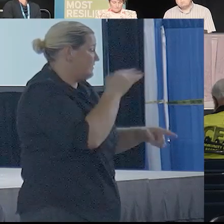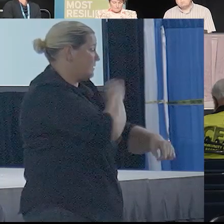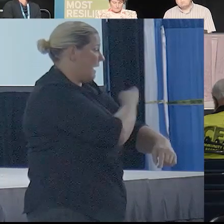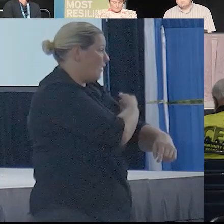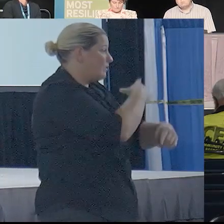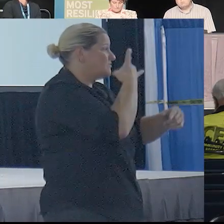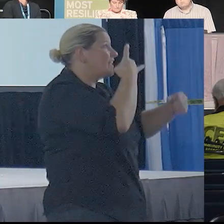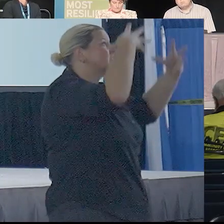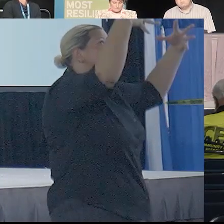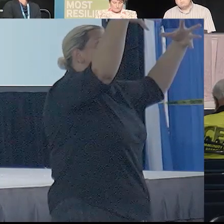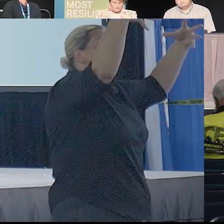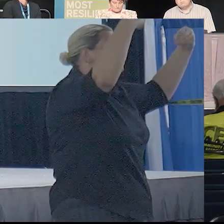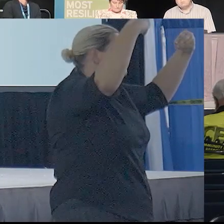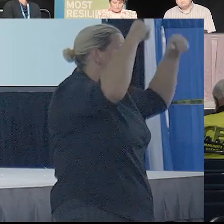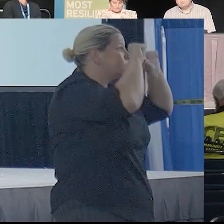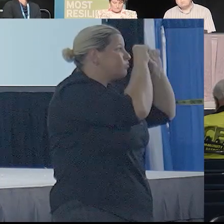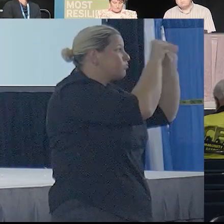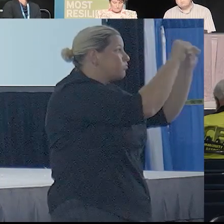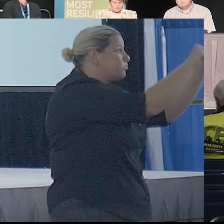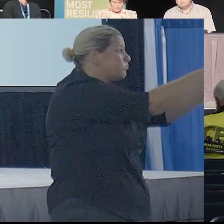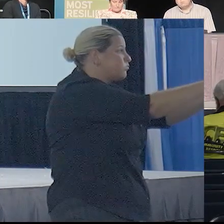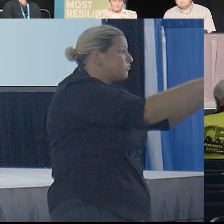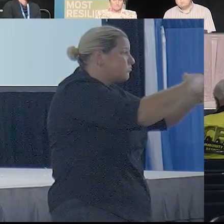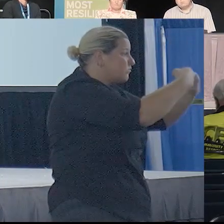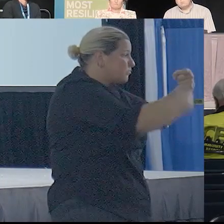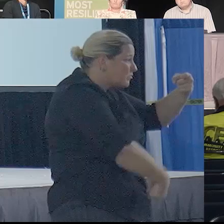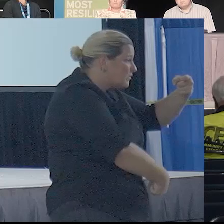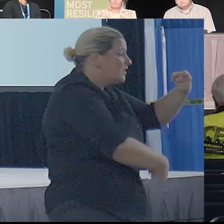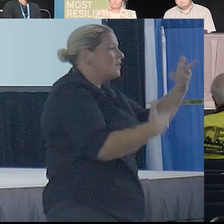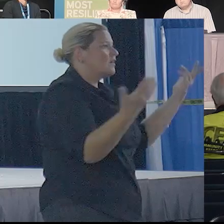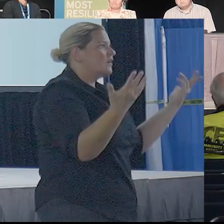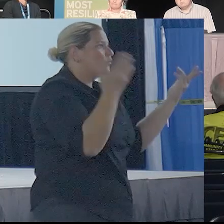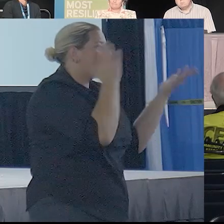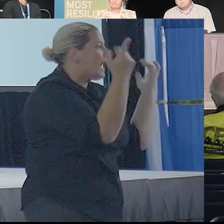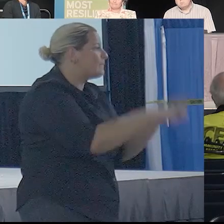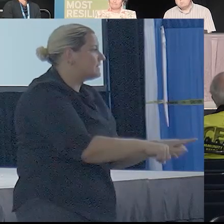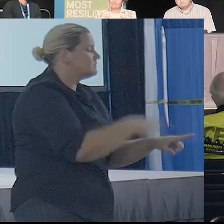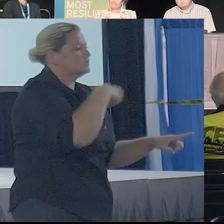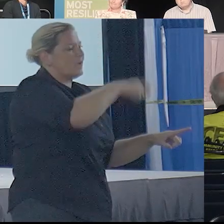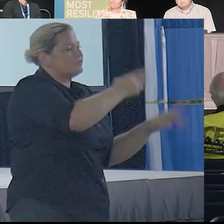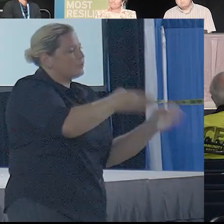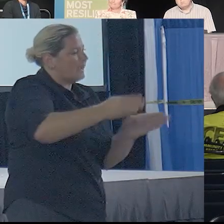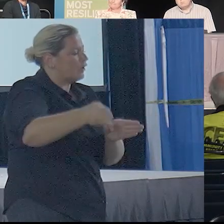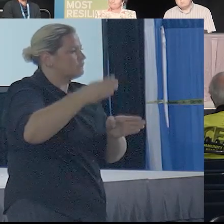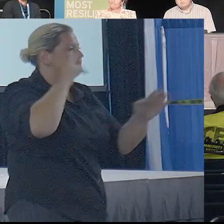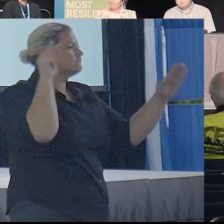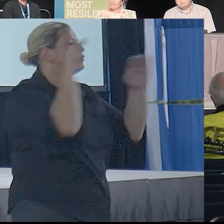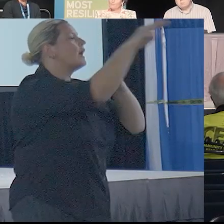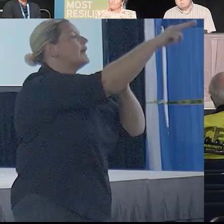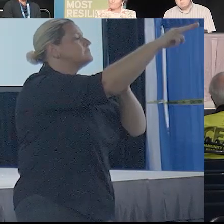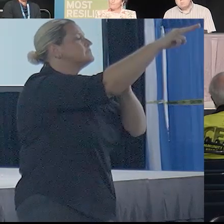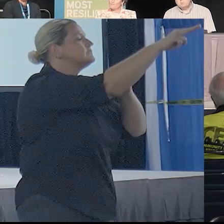long. So we have to be always preparing, always trying to look ahead,